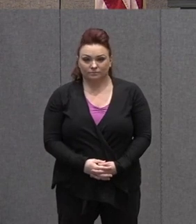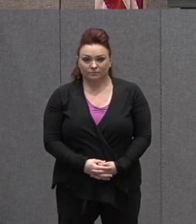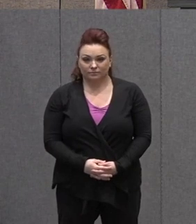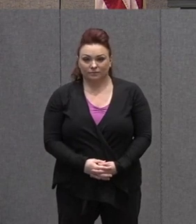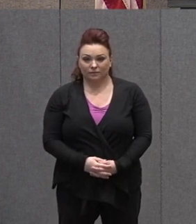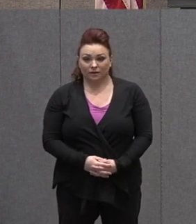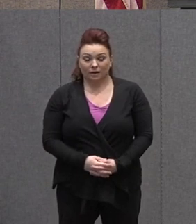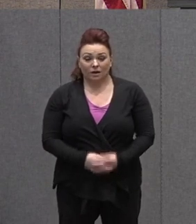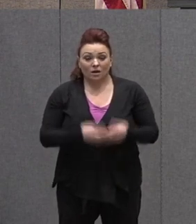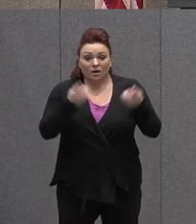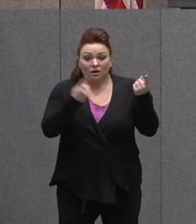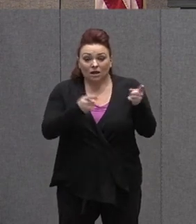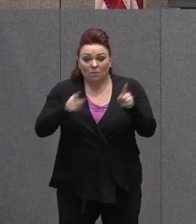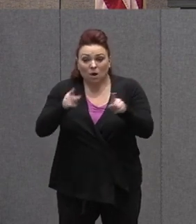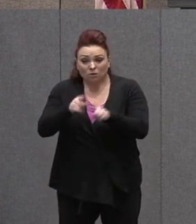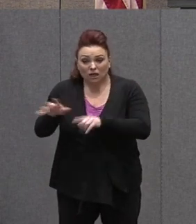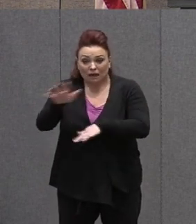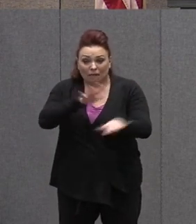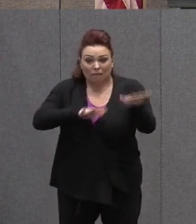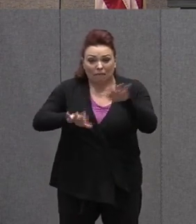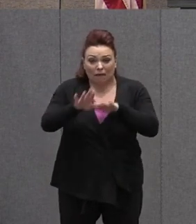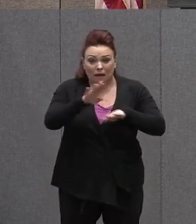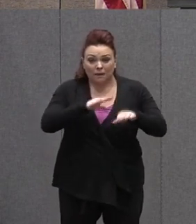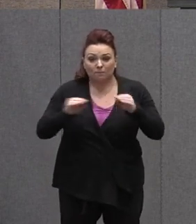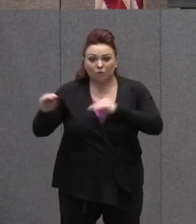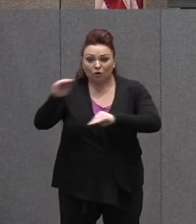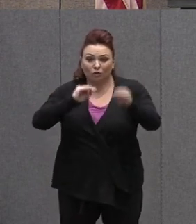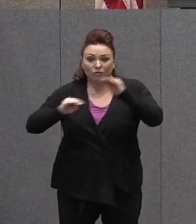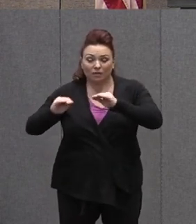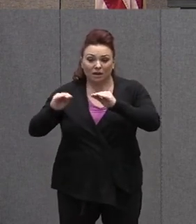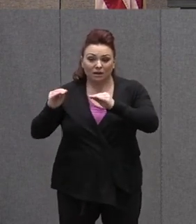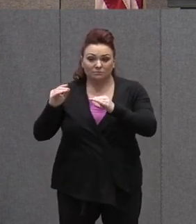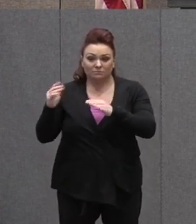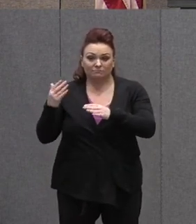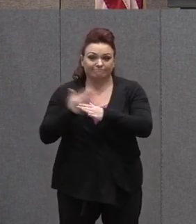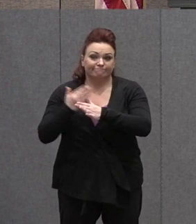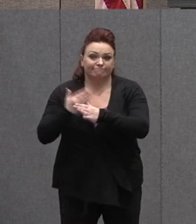Commotion. That means lots of movement and disruption.